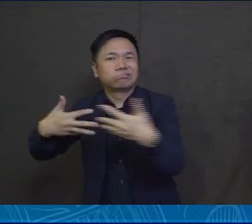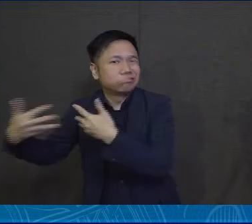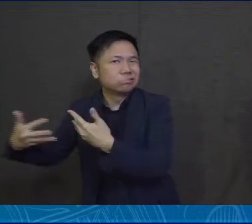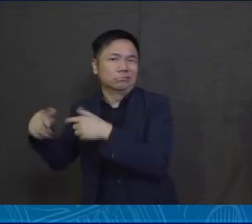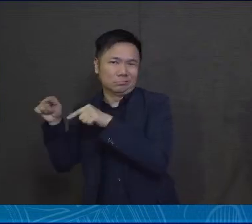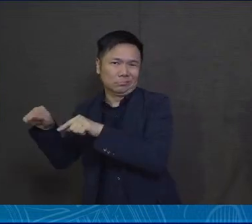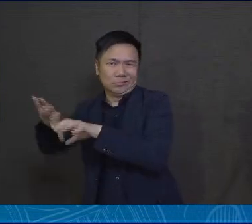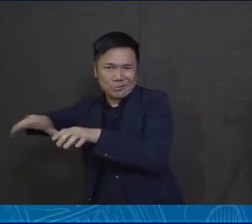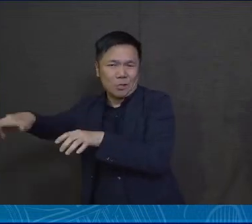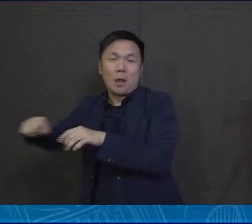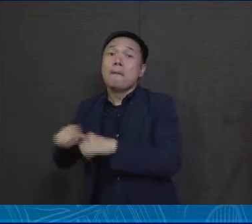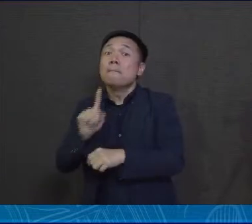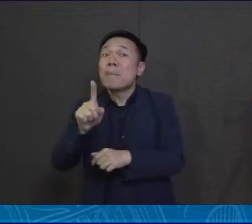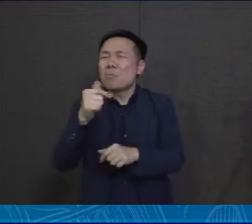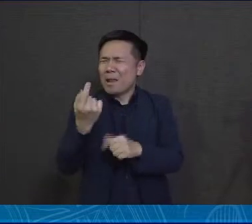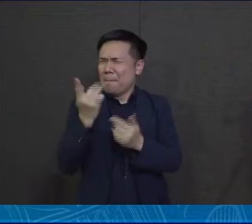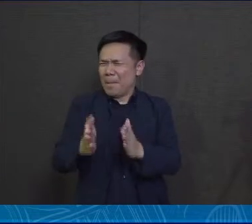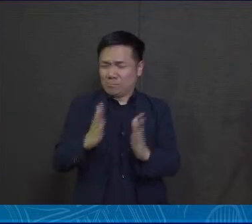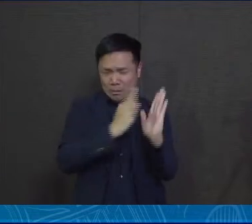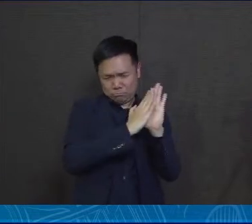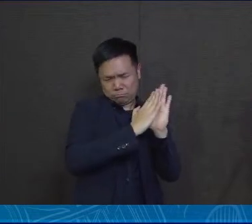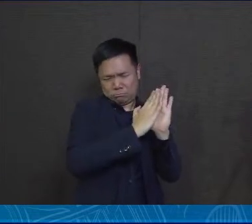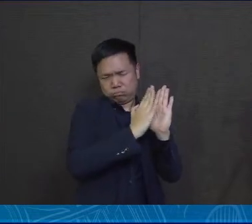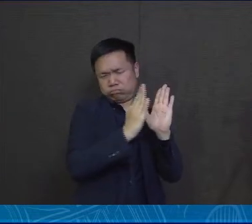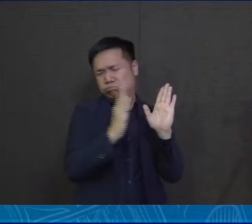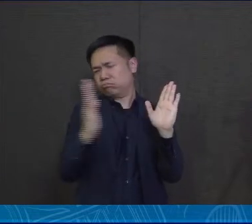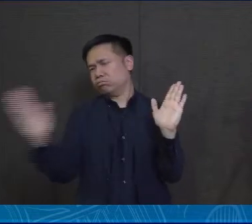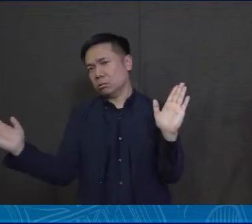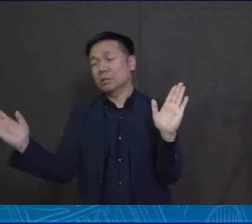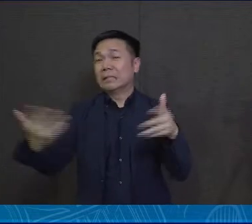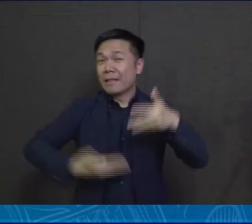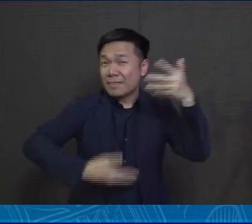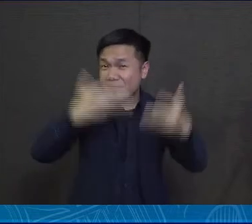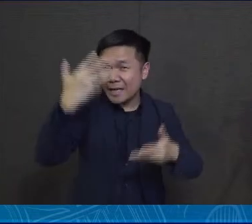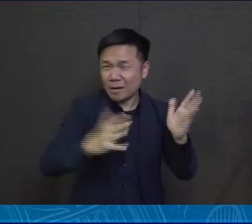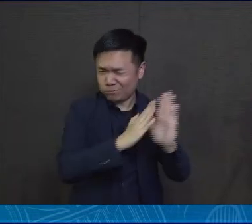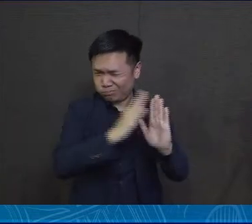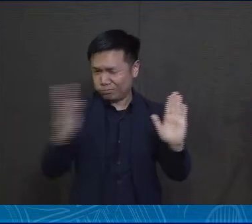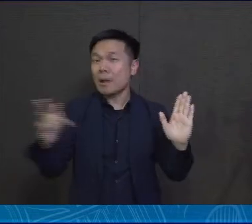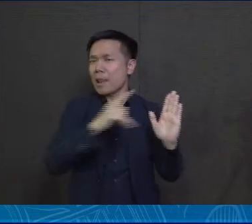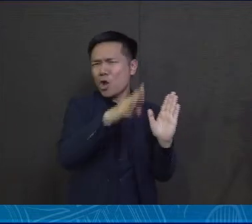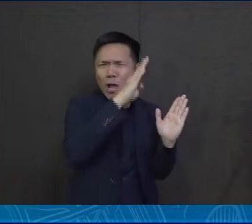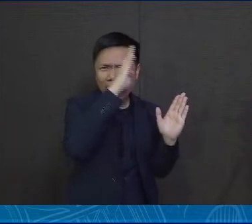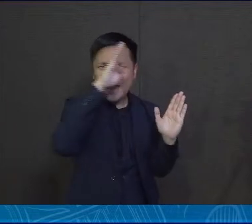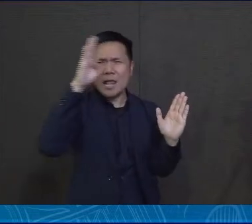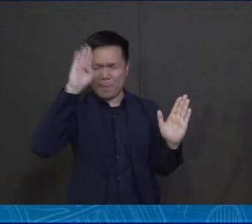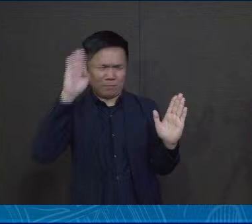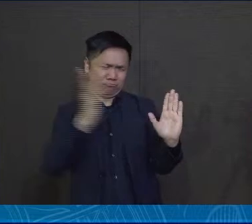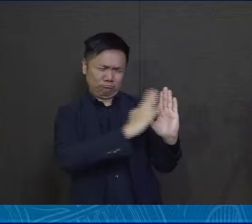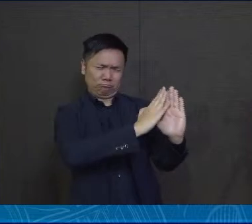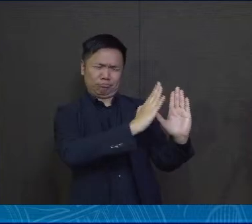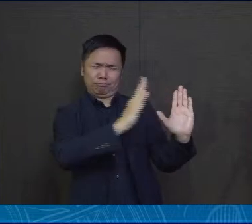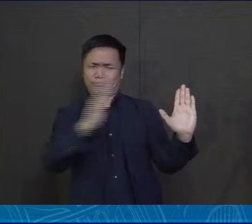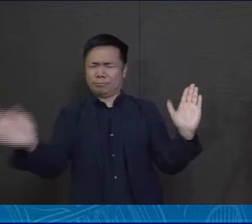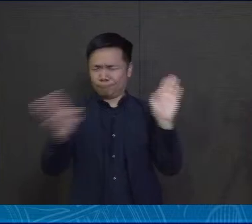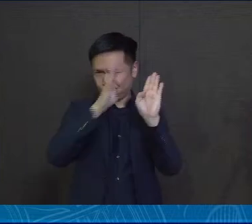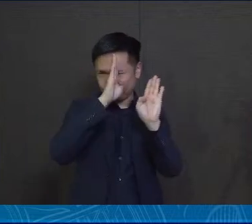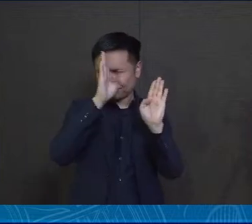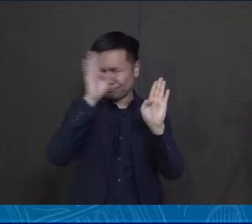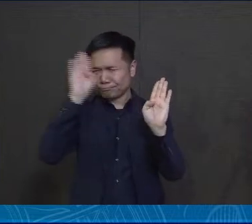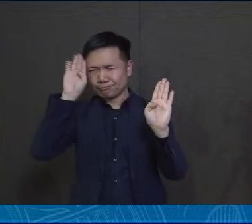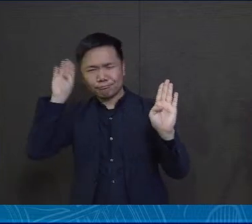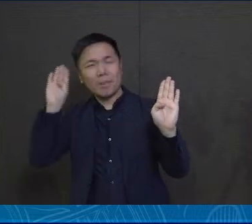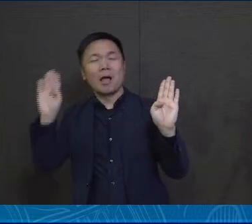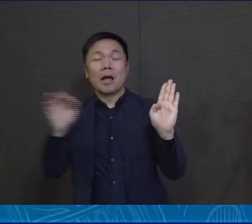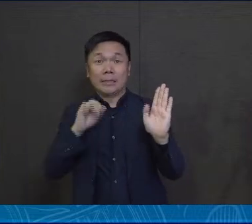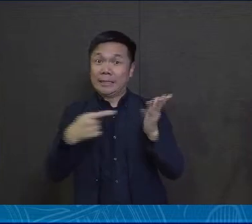full spectrum assessments. Now, these are concepts that have been brought up academically, but putting them into practice, and we've tried even in the US for the